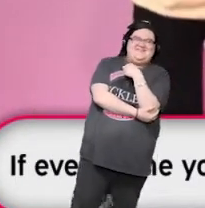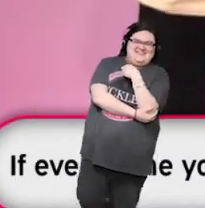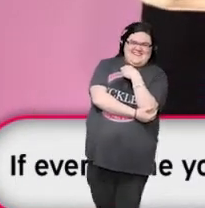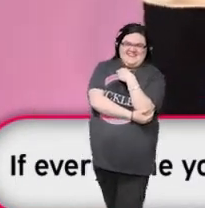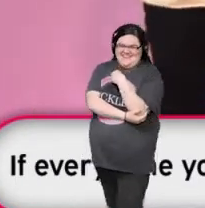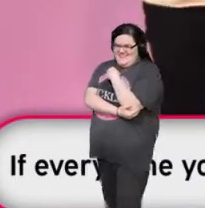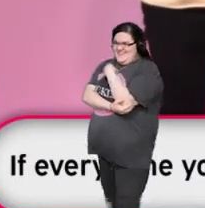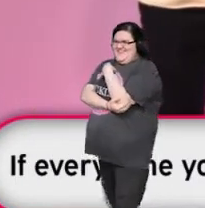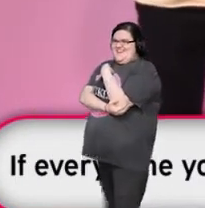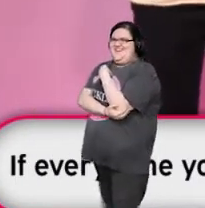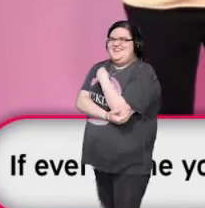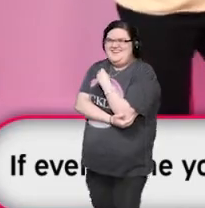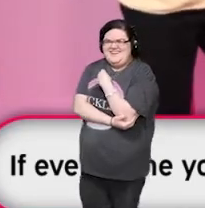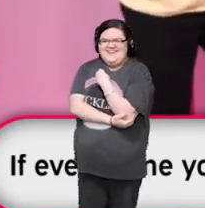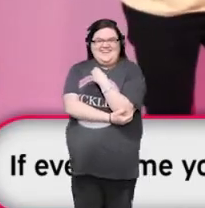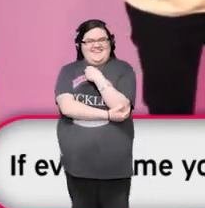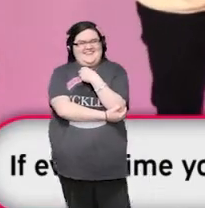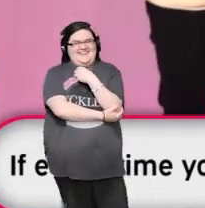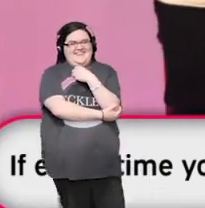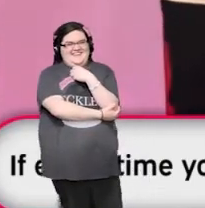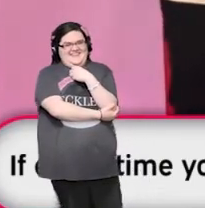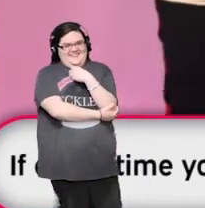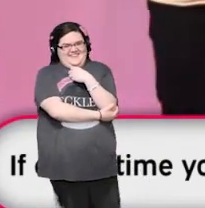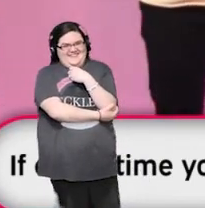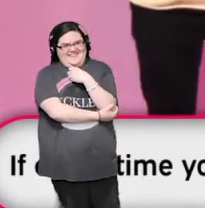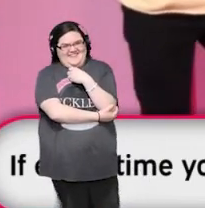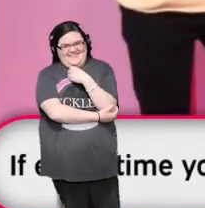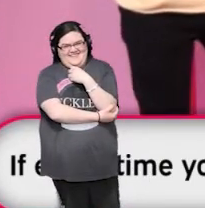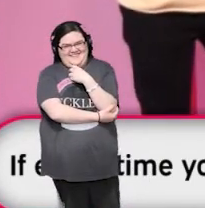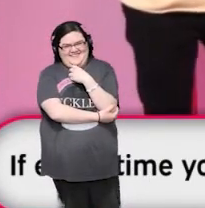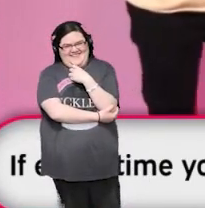I've had an exam. So everyone's there in silence, like, heads down.